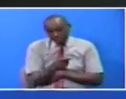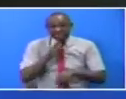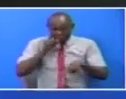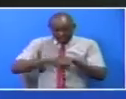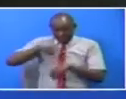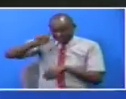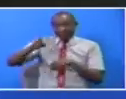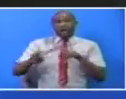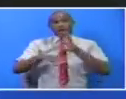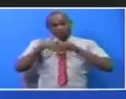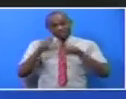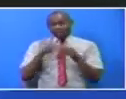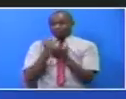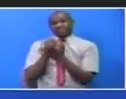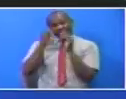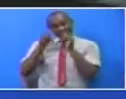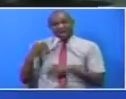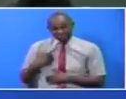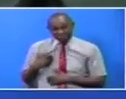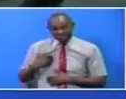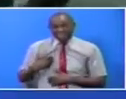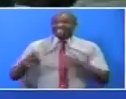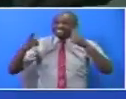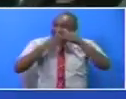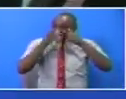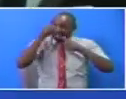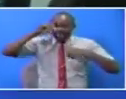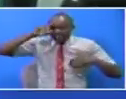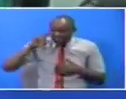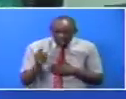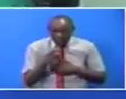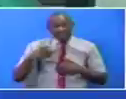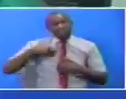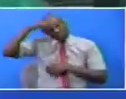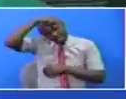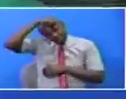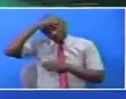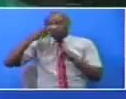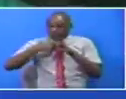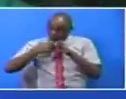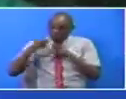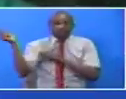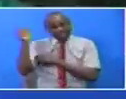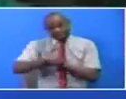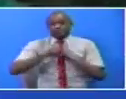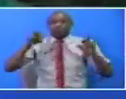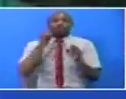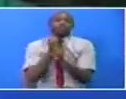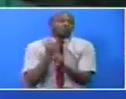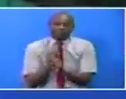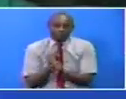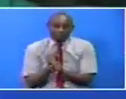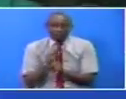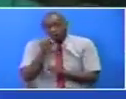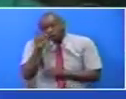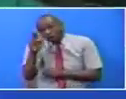gets comfortable in her new office, about 700,000 fresh graduates would be looking to get job opportunities,